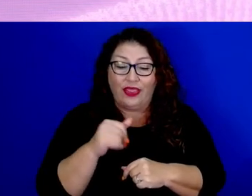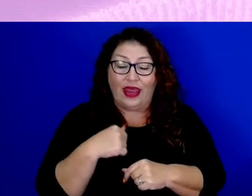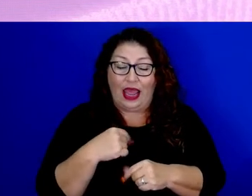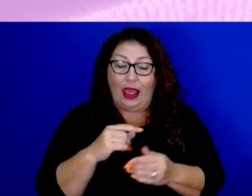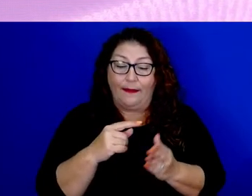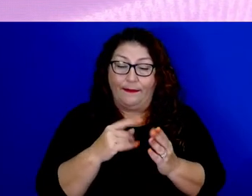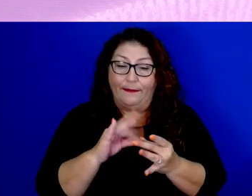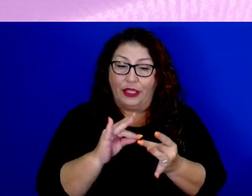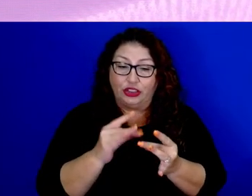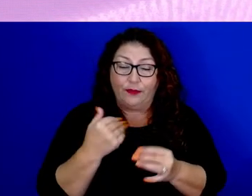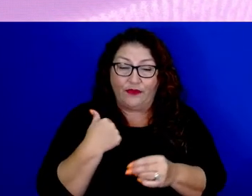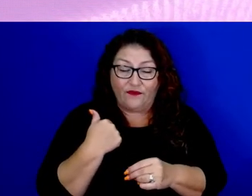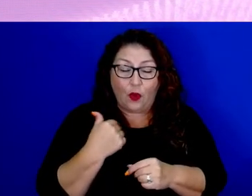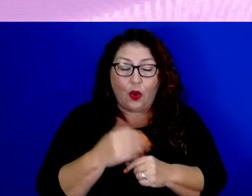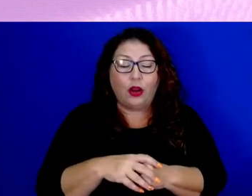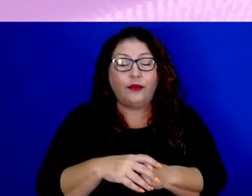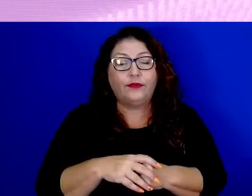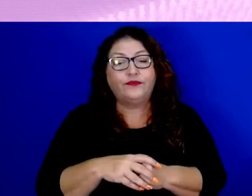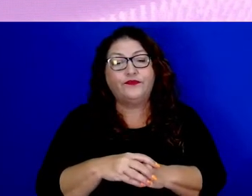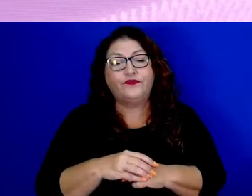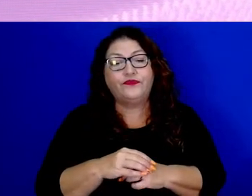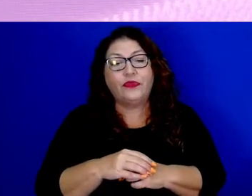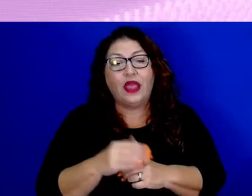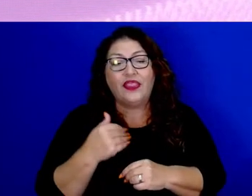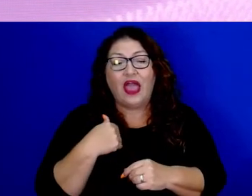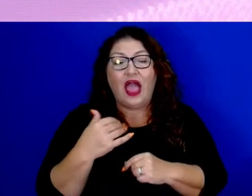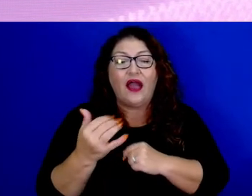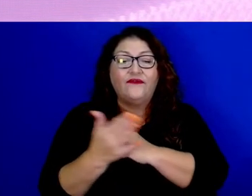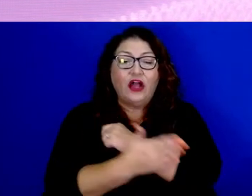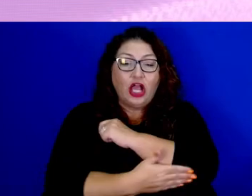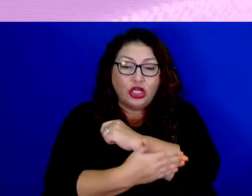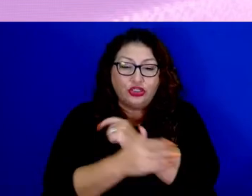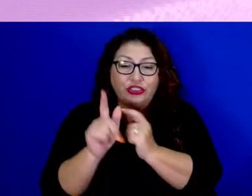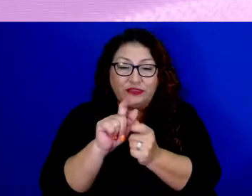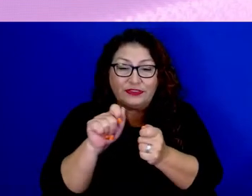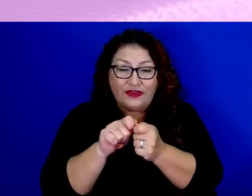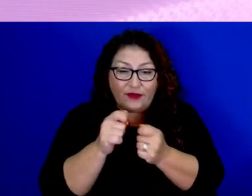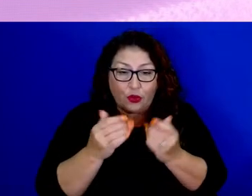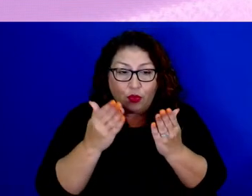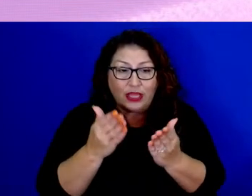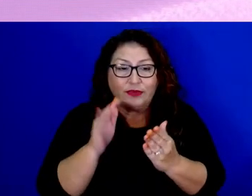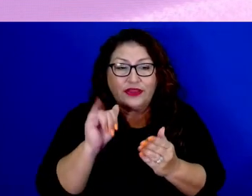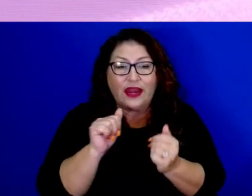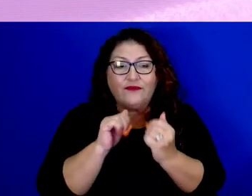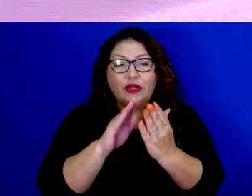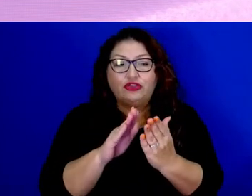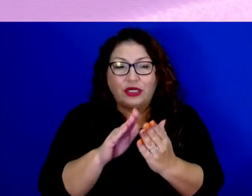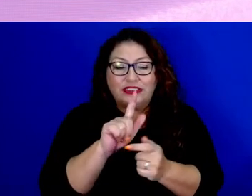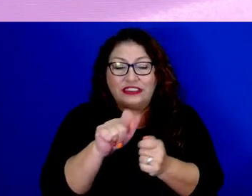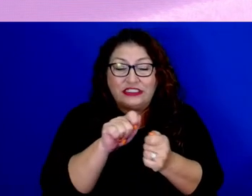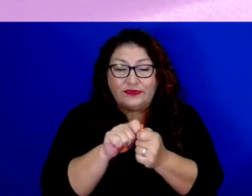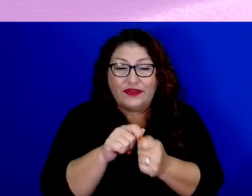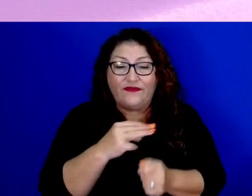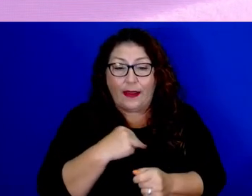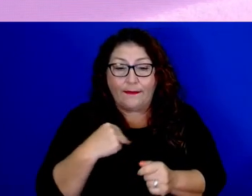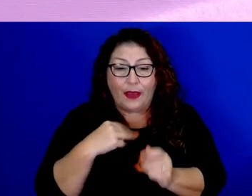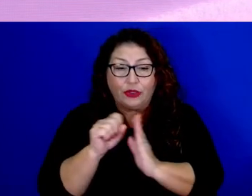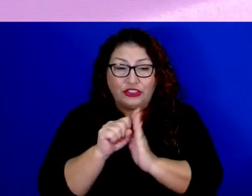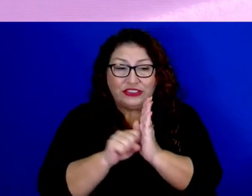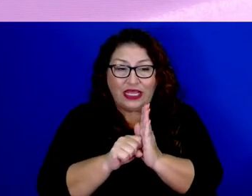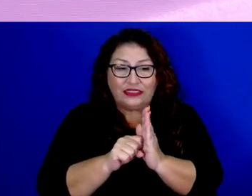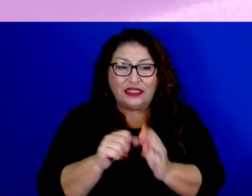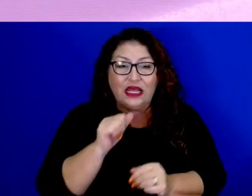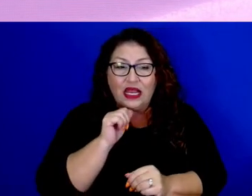are country-specific recommendations that have been addressed to specific member states and not to all member states